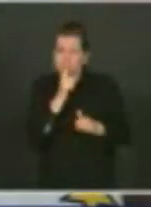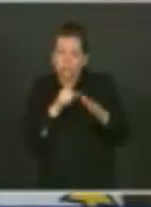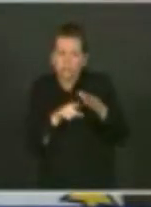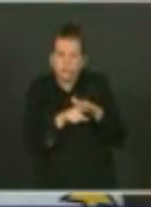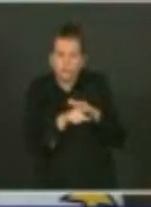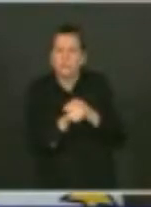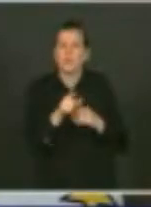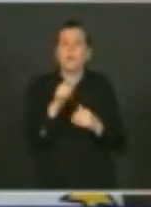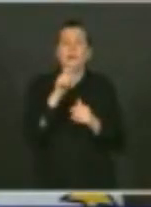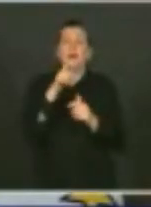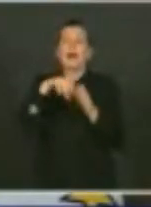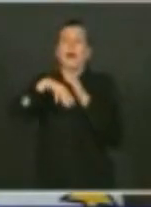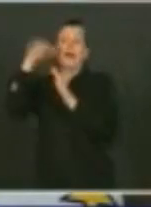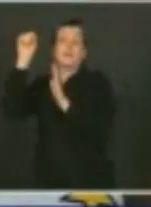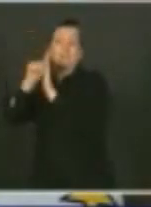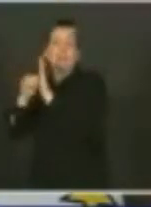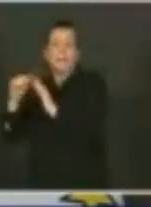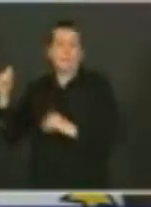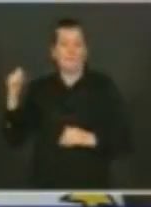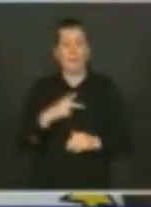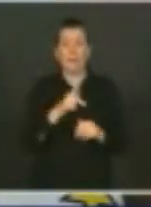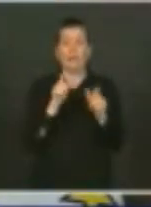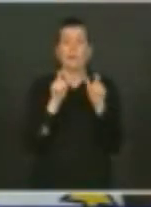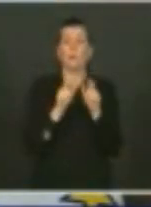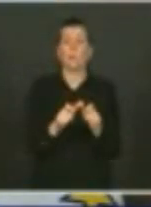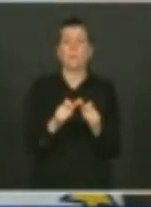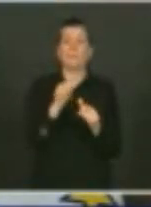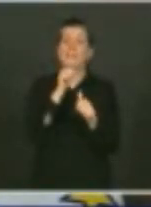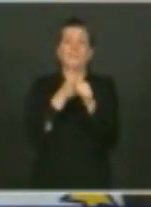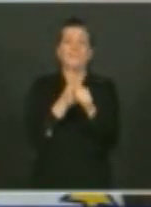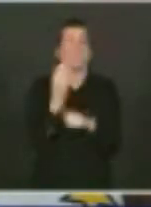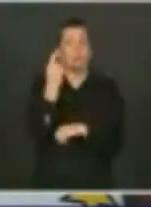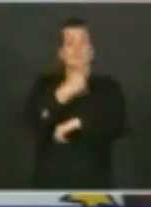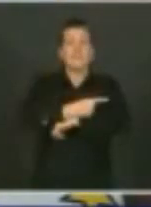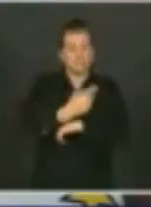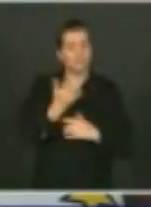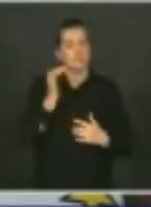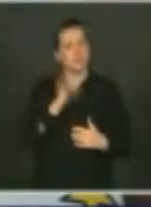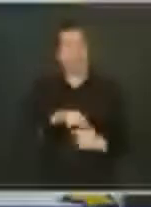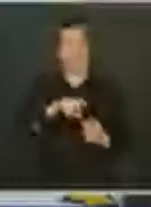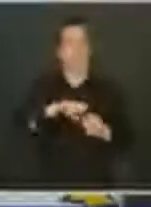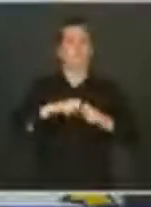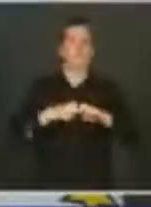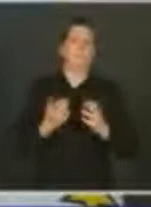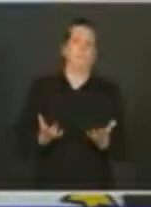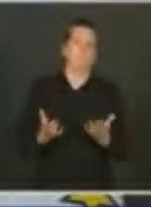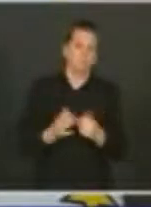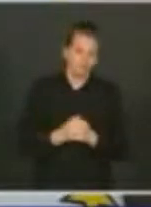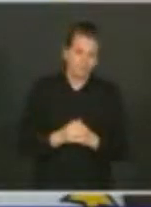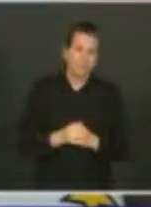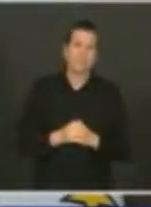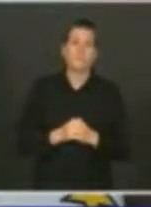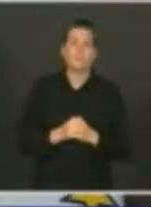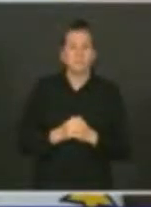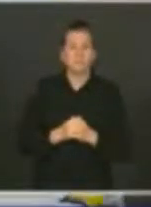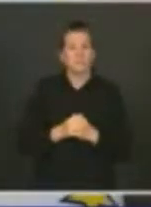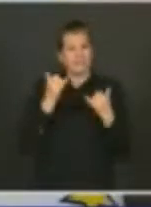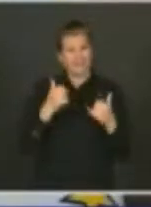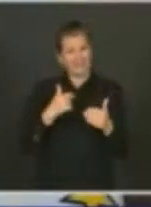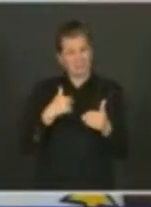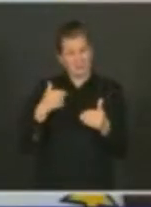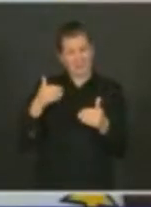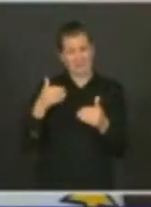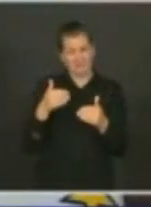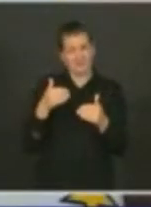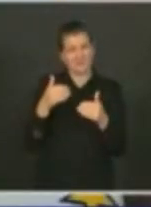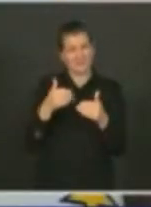fact of it is they are. And so I worry that we're getting close to some pretty extreme